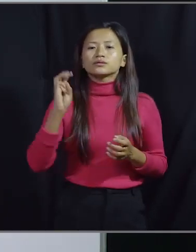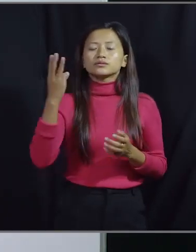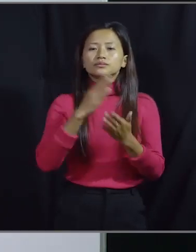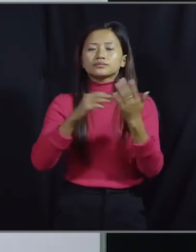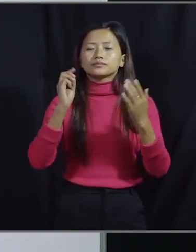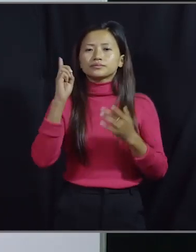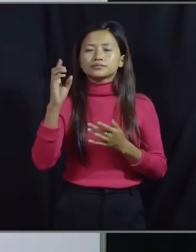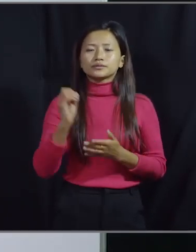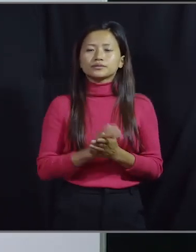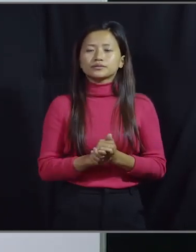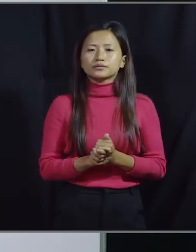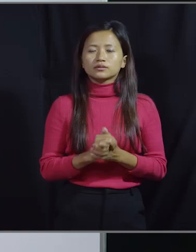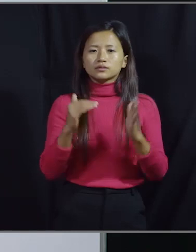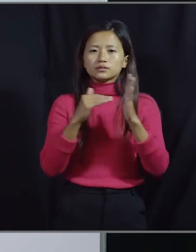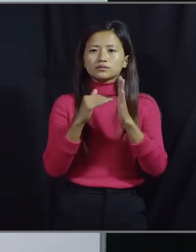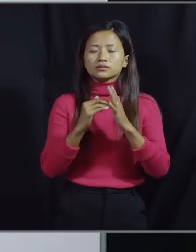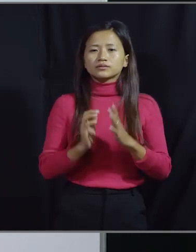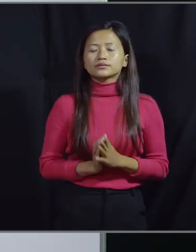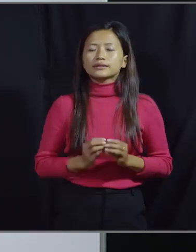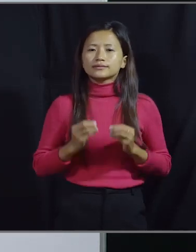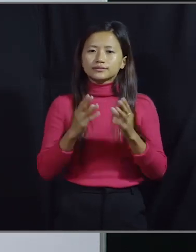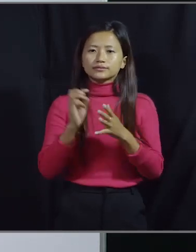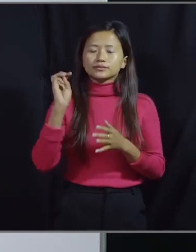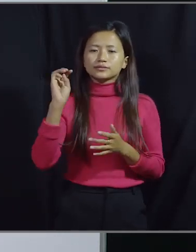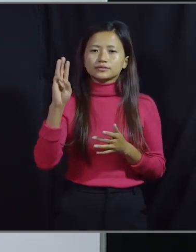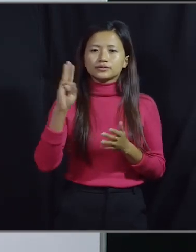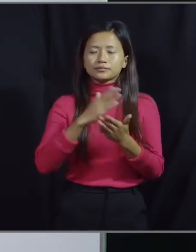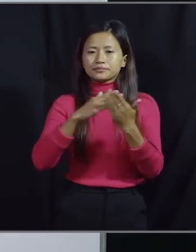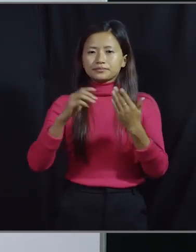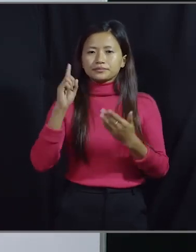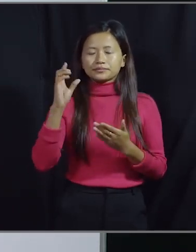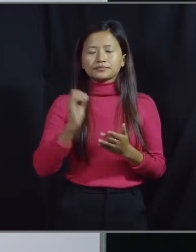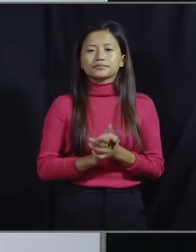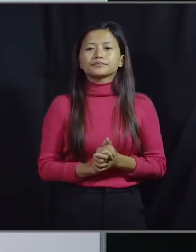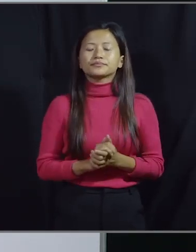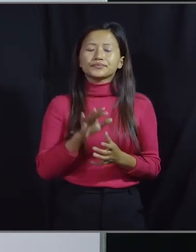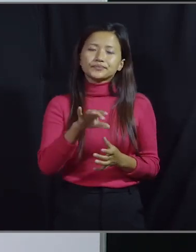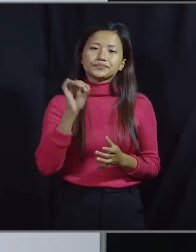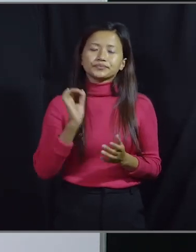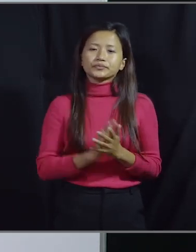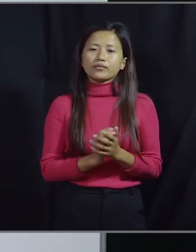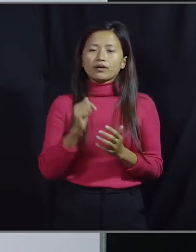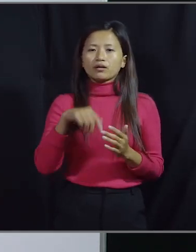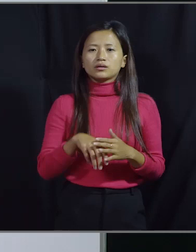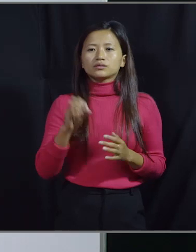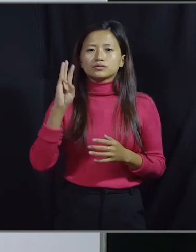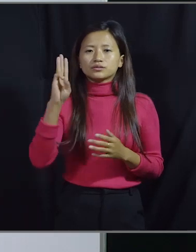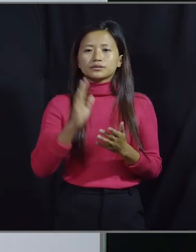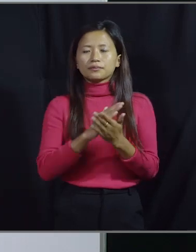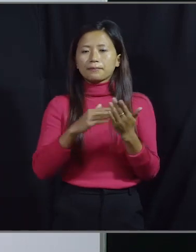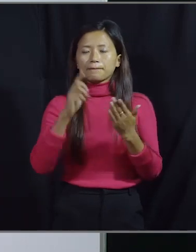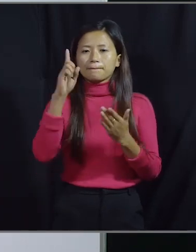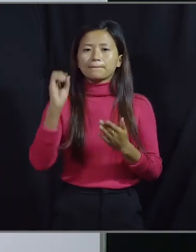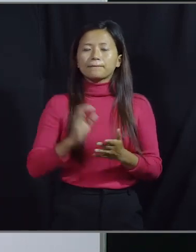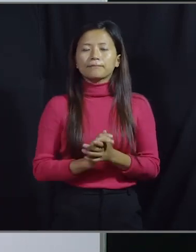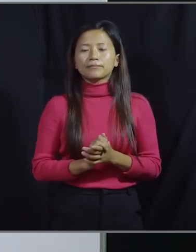3/10 and Z has sacrificed 3/10. So remember, you will get here minus 3/10. So